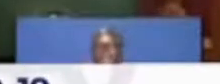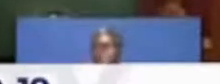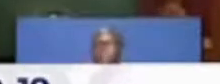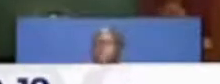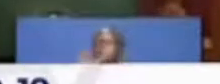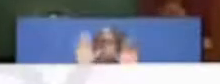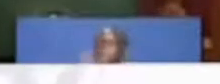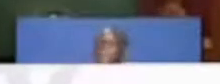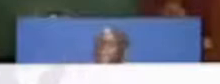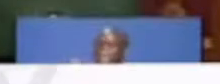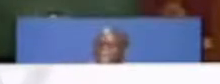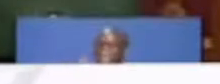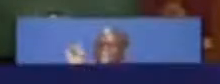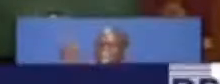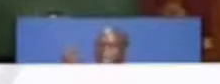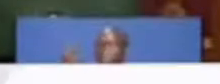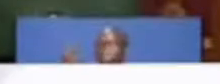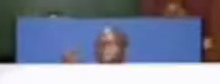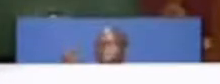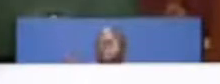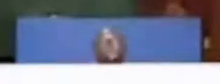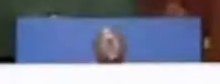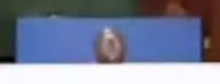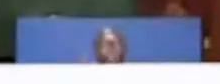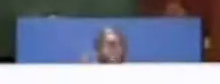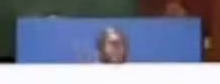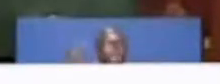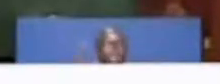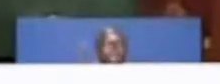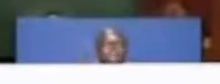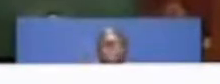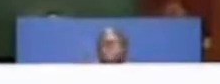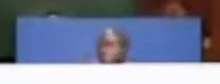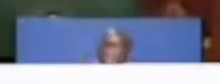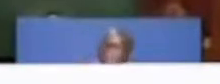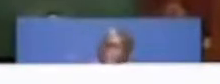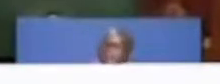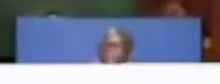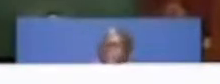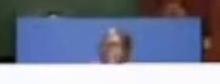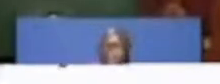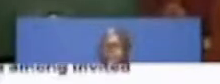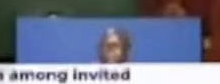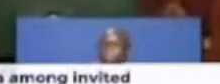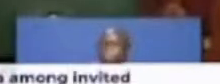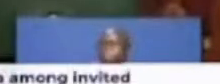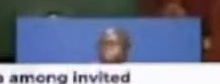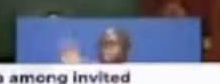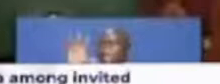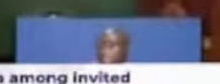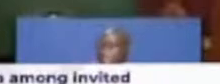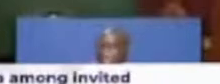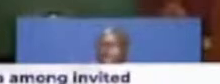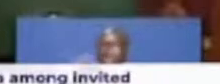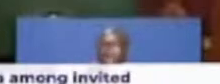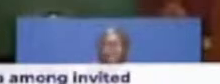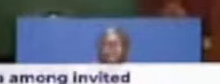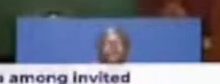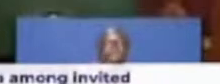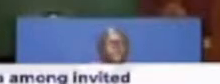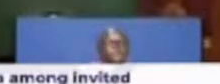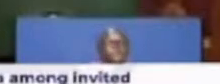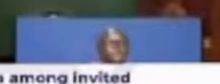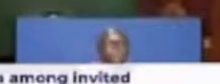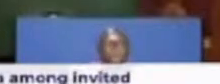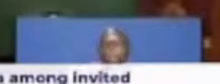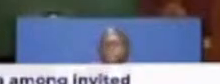Kenya is projected to grow twice as fast as the sub-Saharan economies in the period of 2021 to